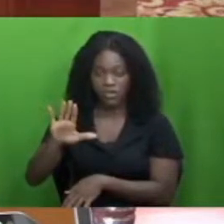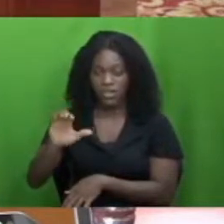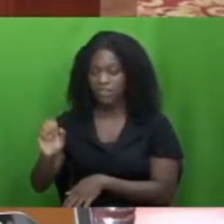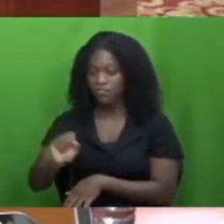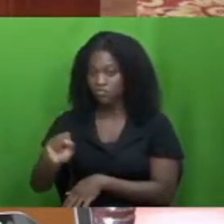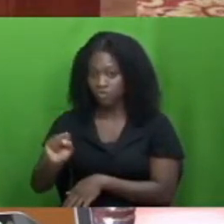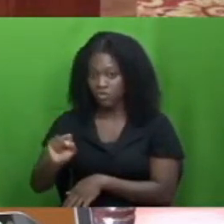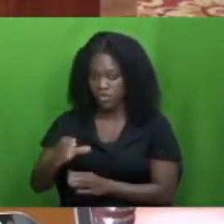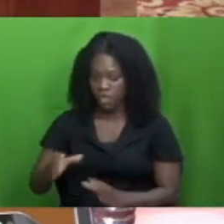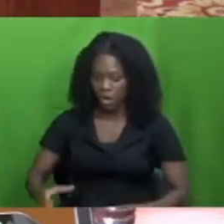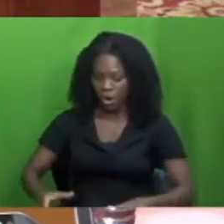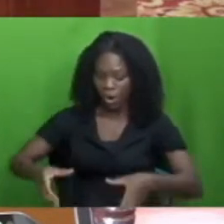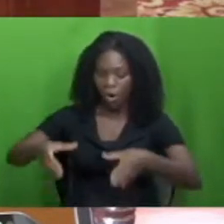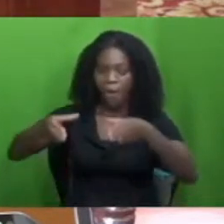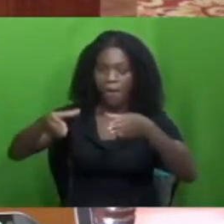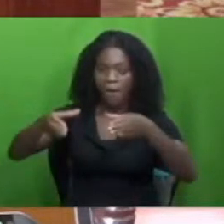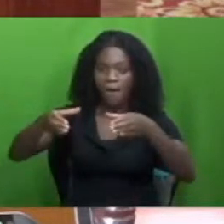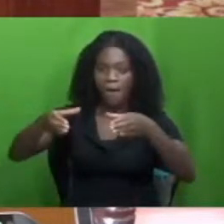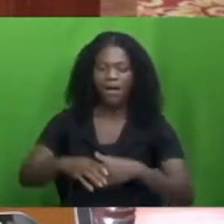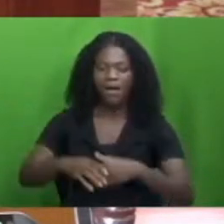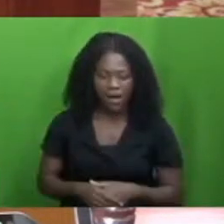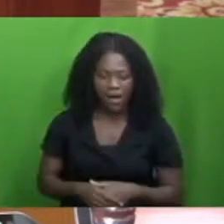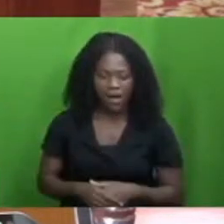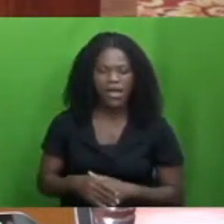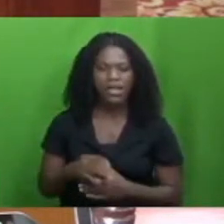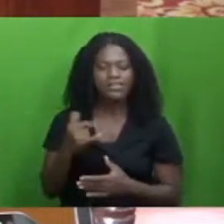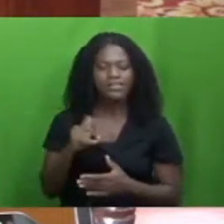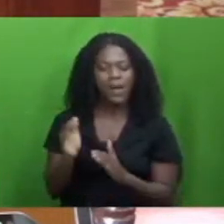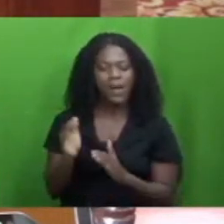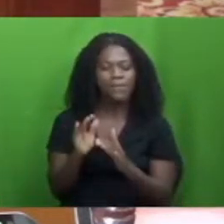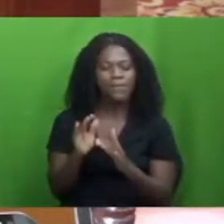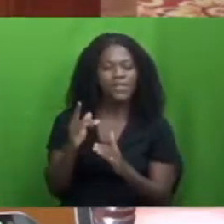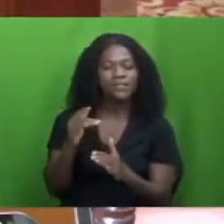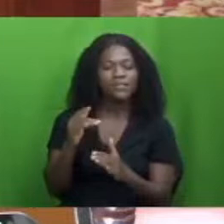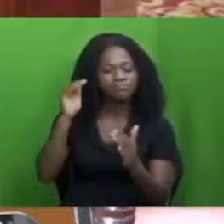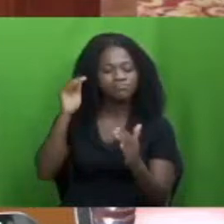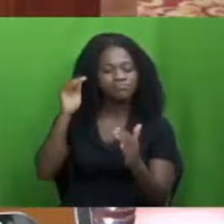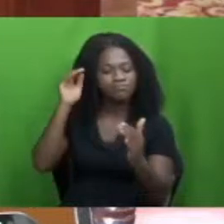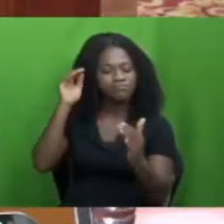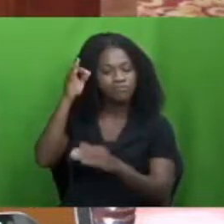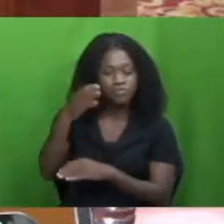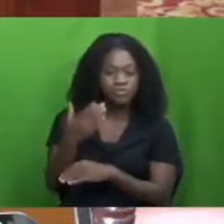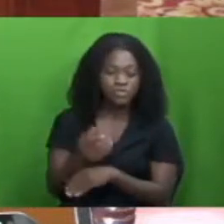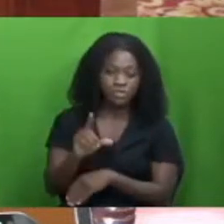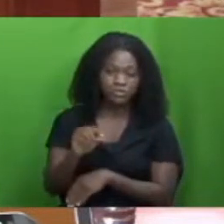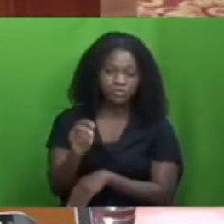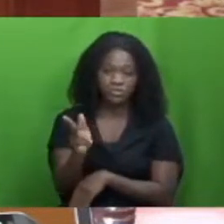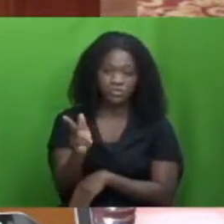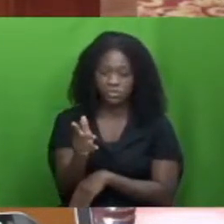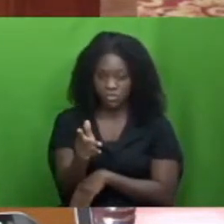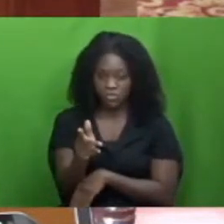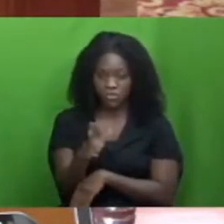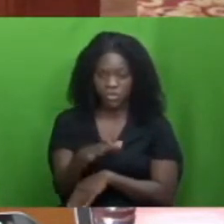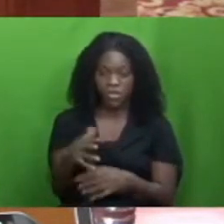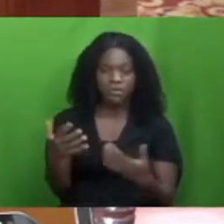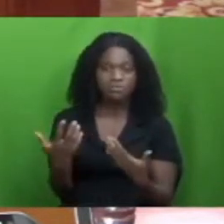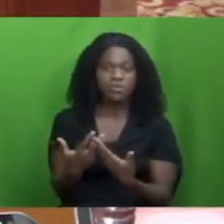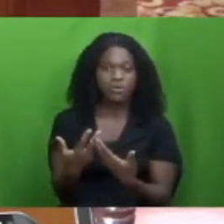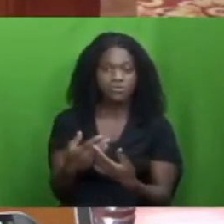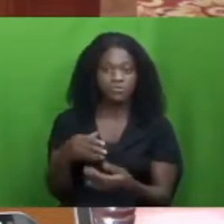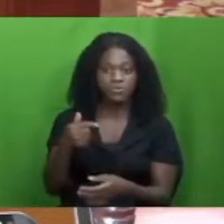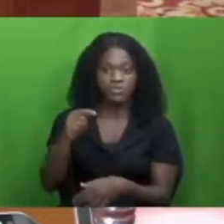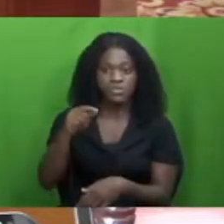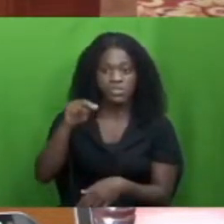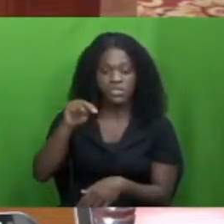$88.5 per barrel, was used to project petroleum revenue for 2023 in line with provisions of the Petroleum Revenue Management